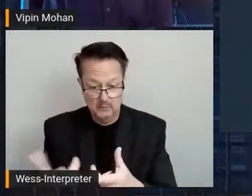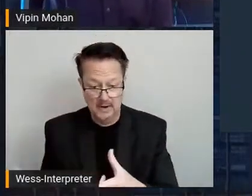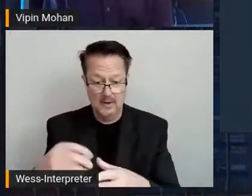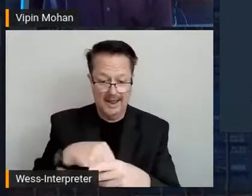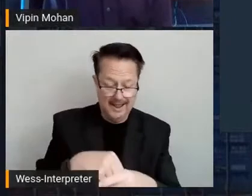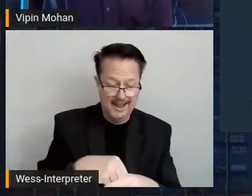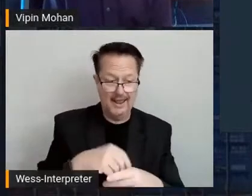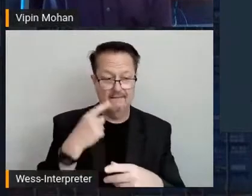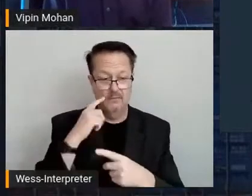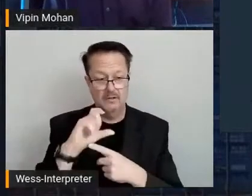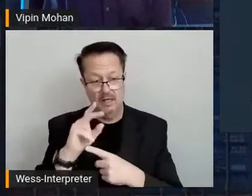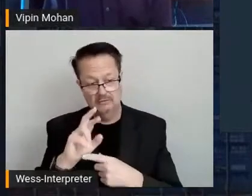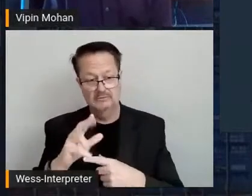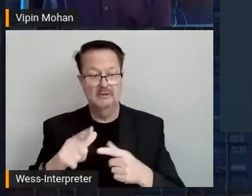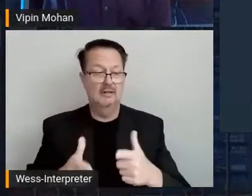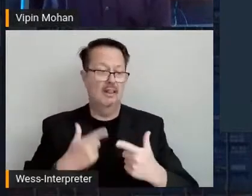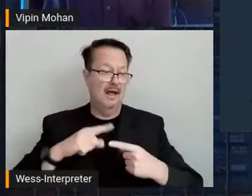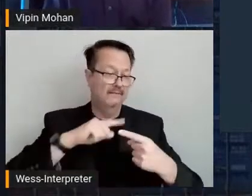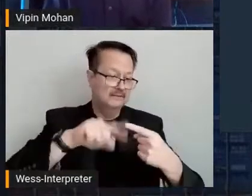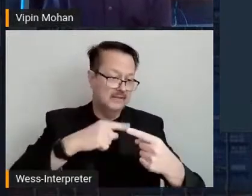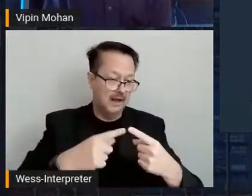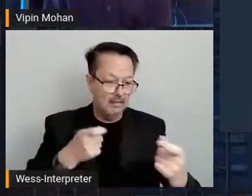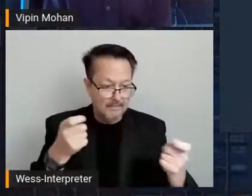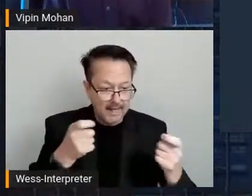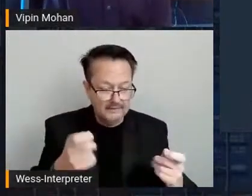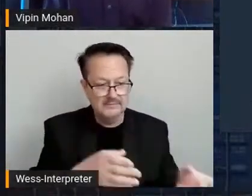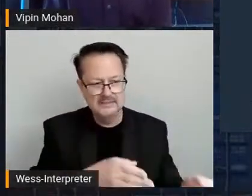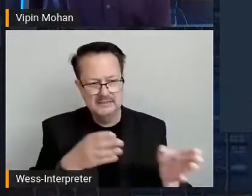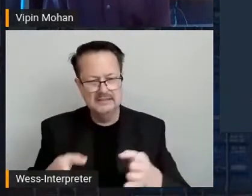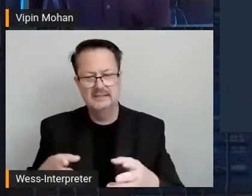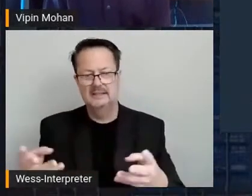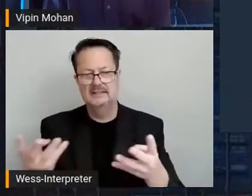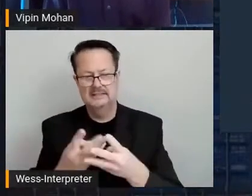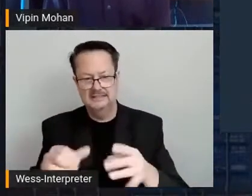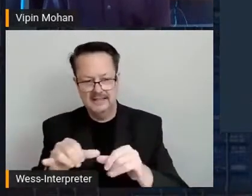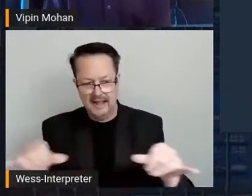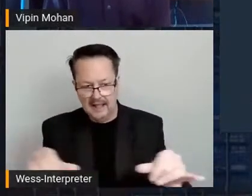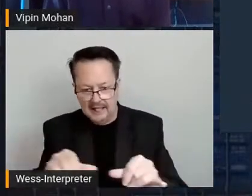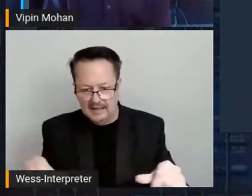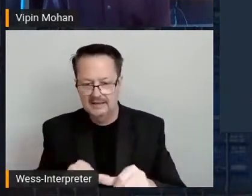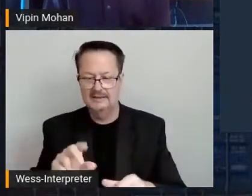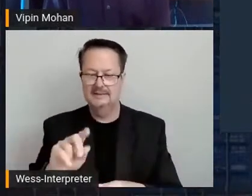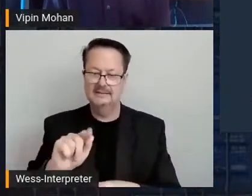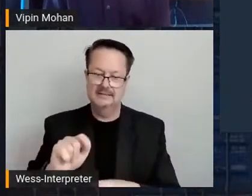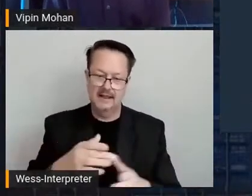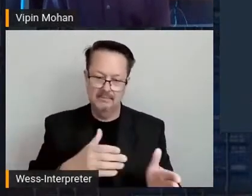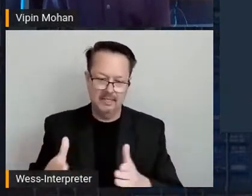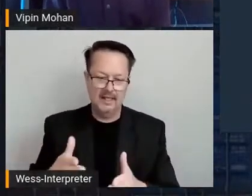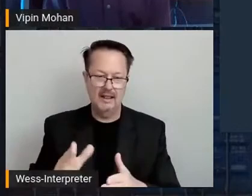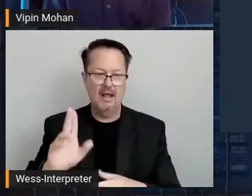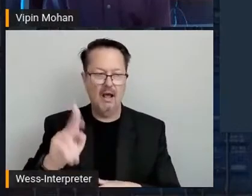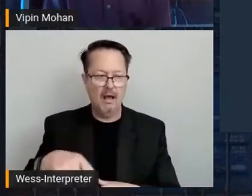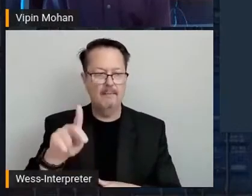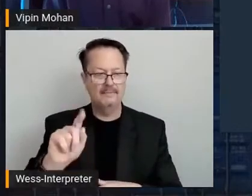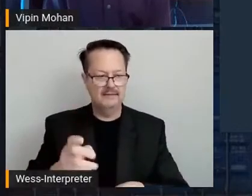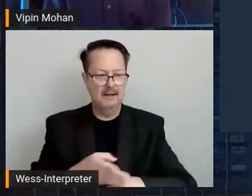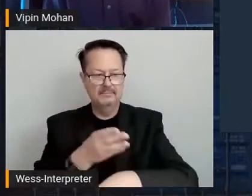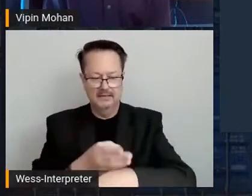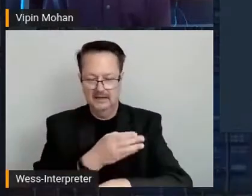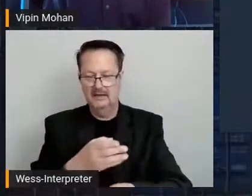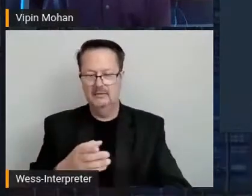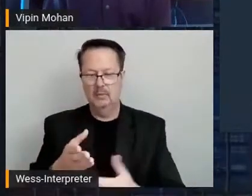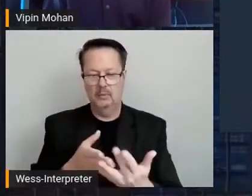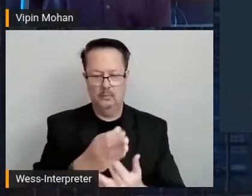Cluster lifecycle management, as well as scaling data and data plane upgrades. You get it through Flux right now. For CNI, we